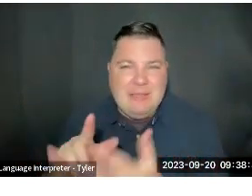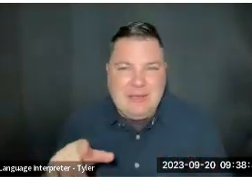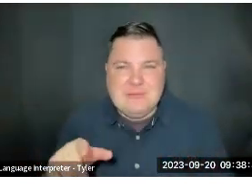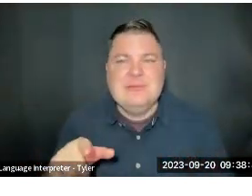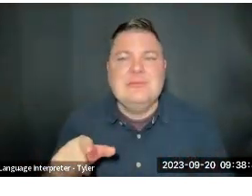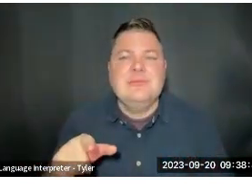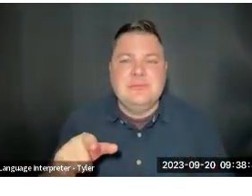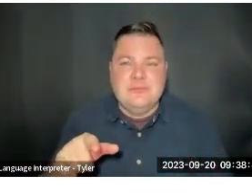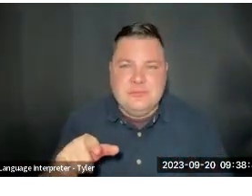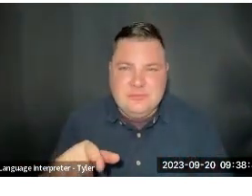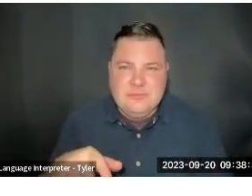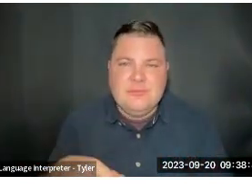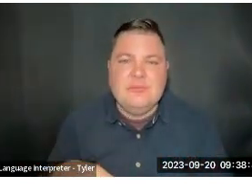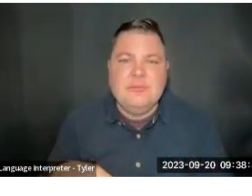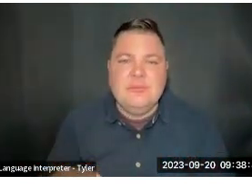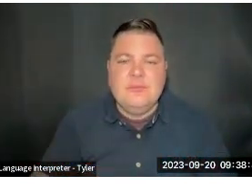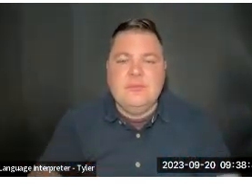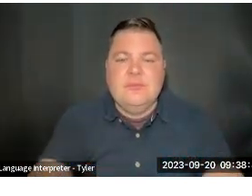Um,